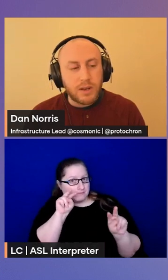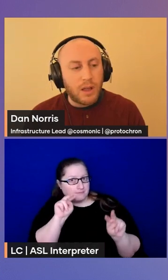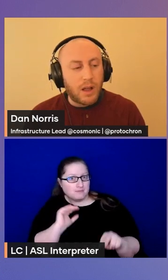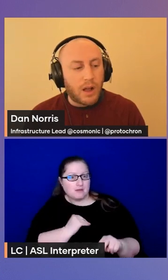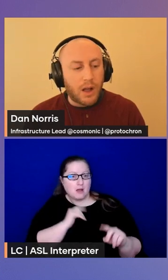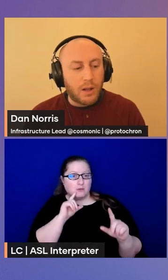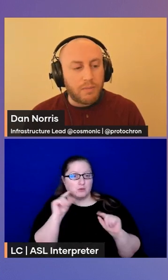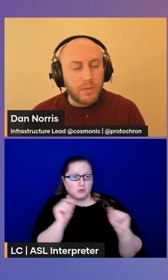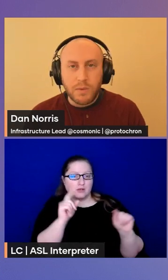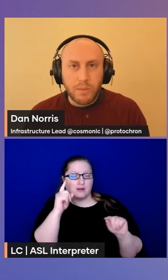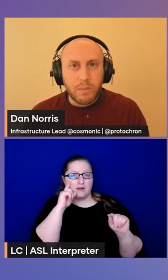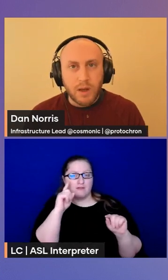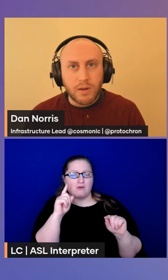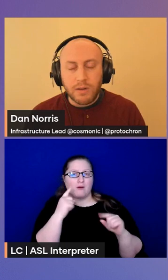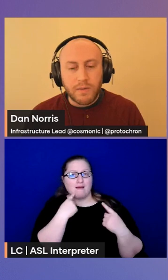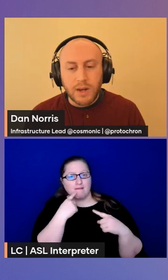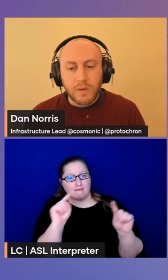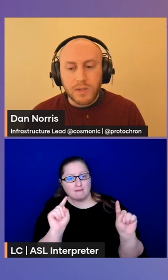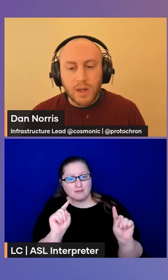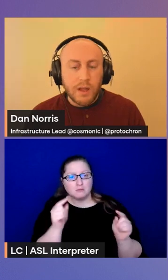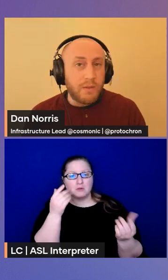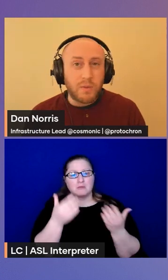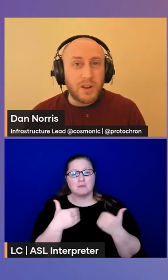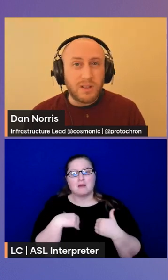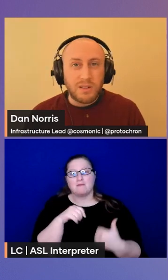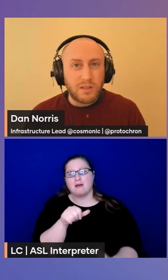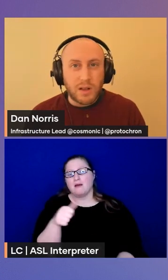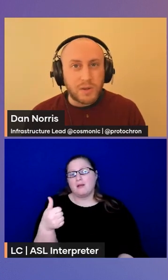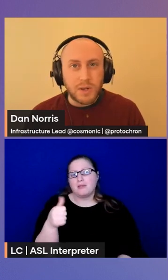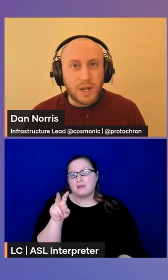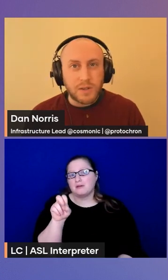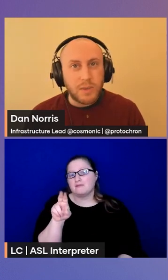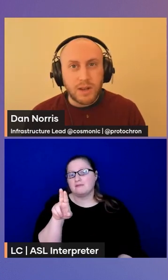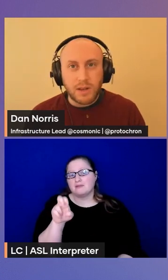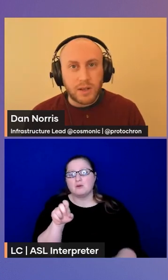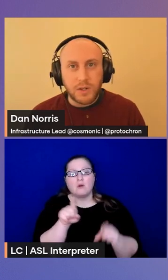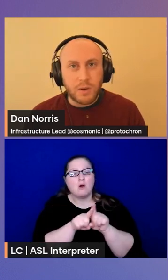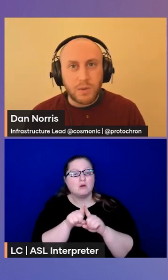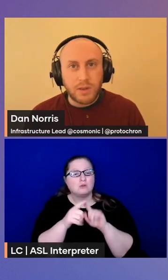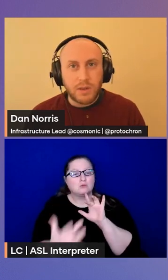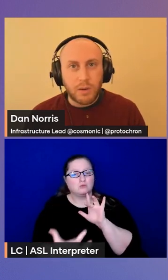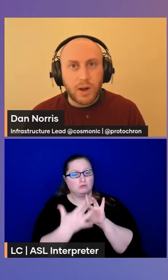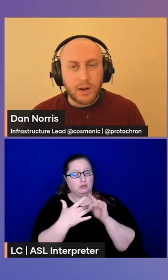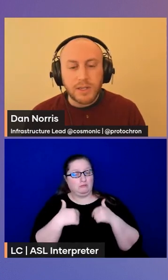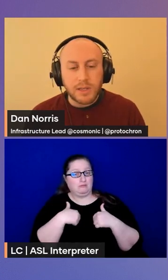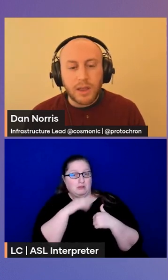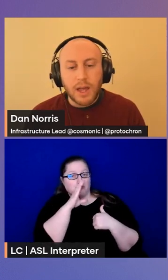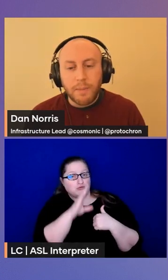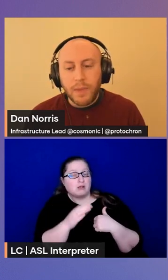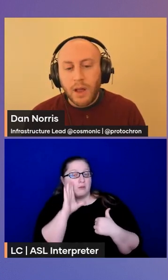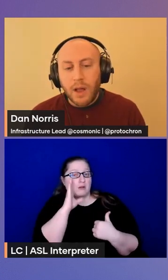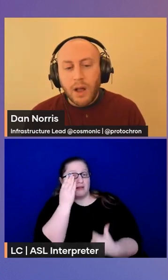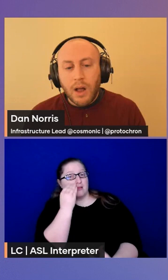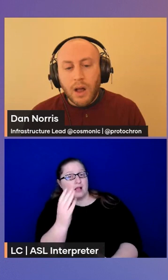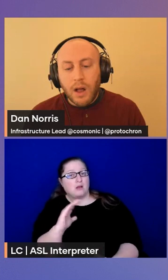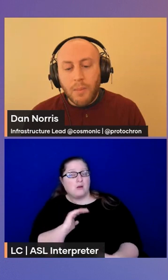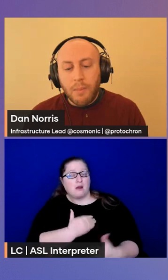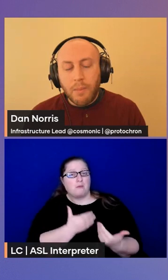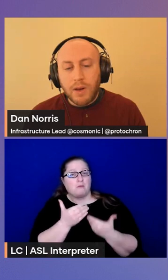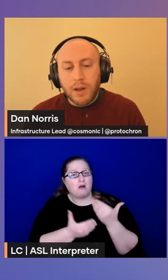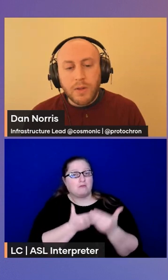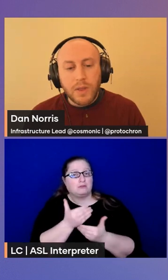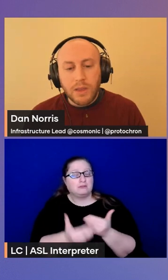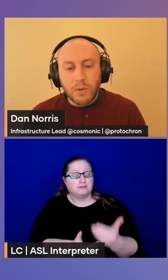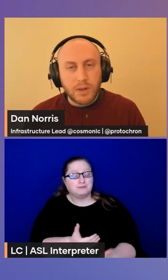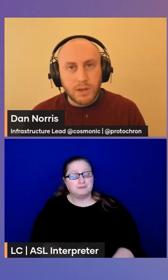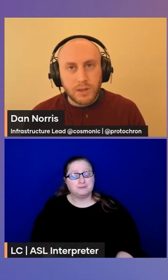announcement. There may be other venues. Feel free to also reach out to me and I can let you know what our progress is on that. But